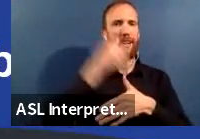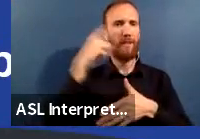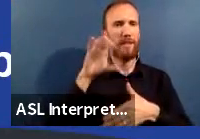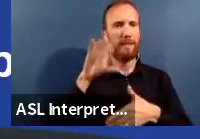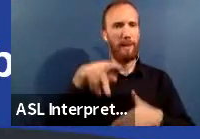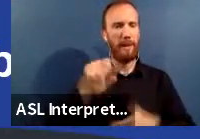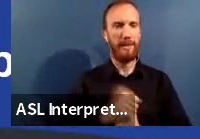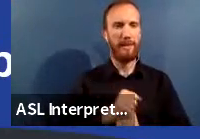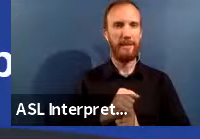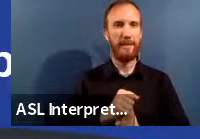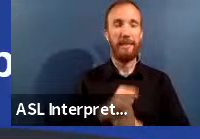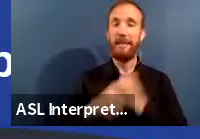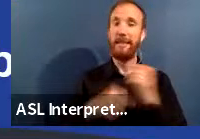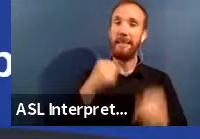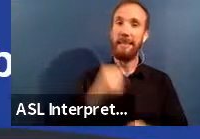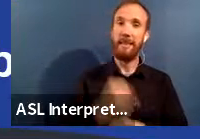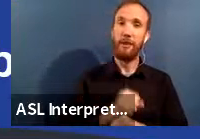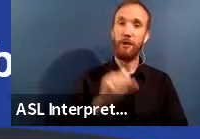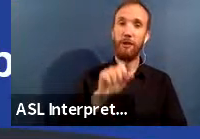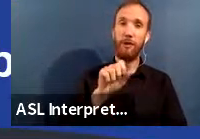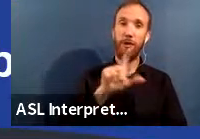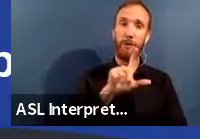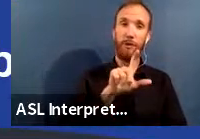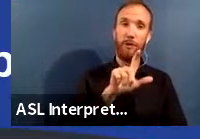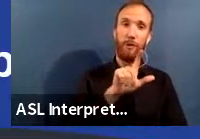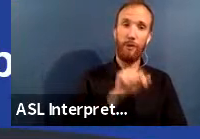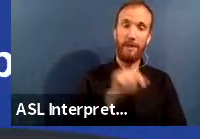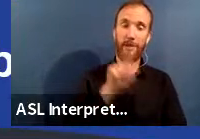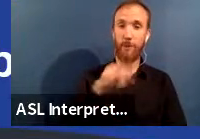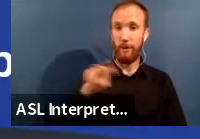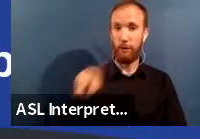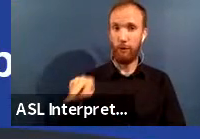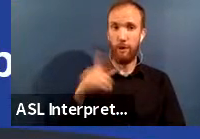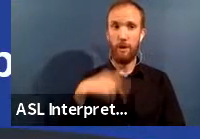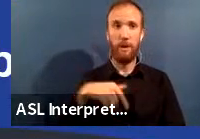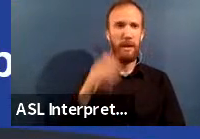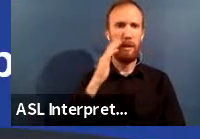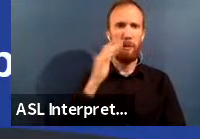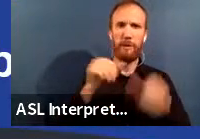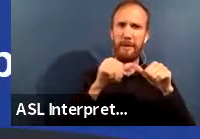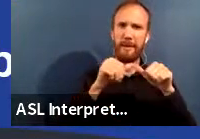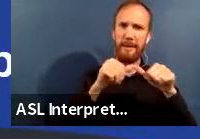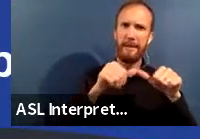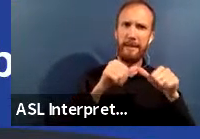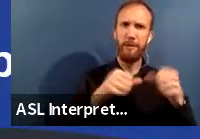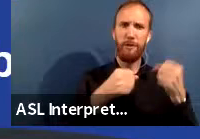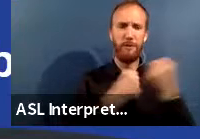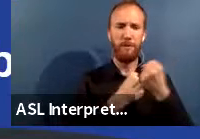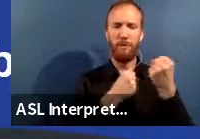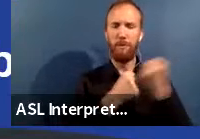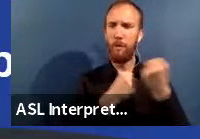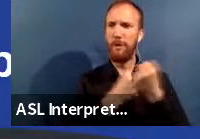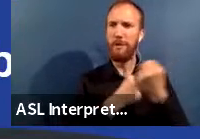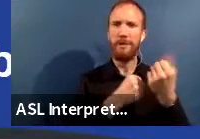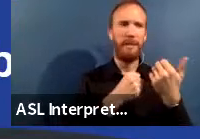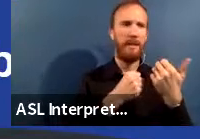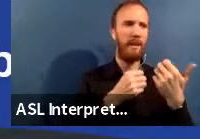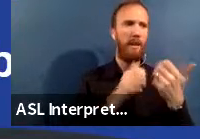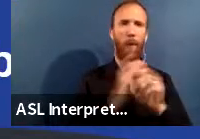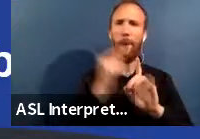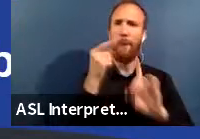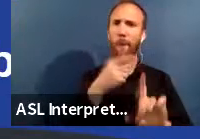FY22, CPS will continue to support the long-range initiative to make all CPS campuses more